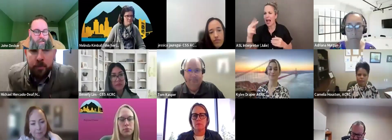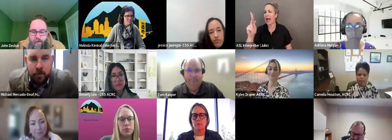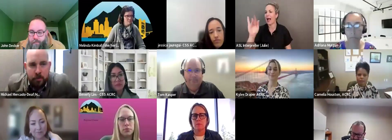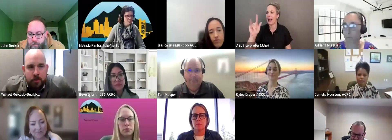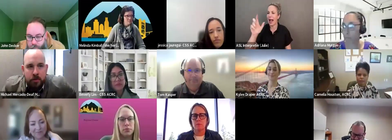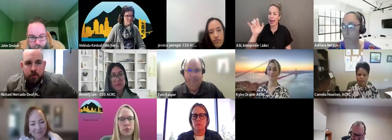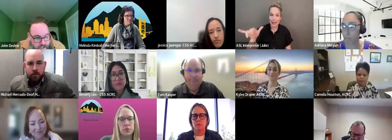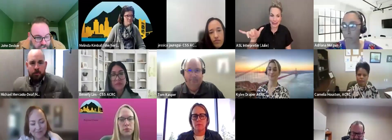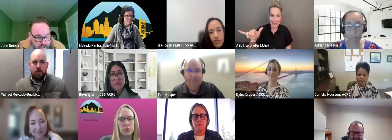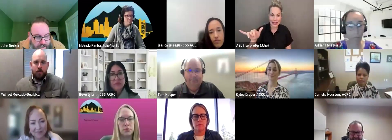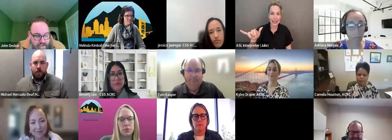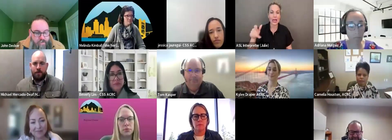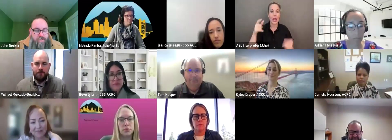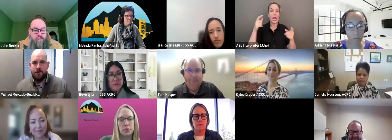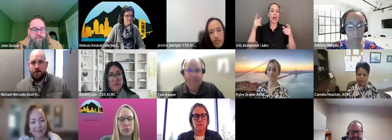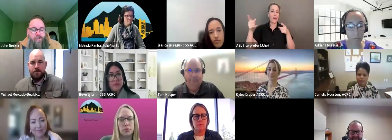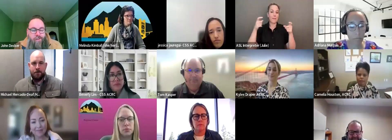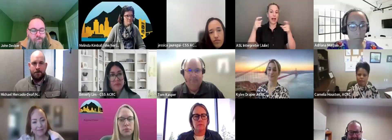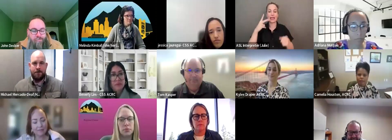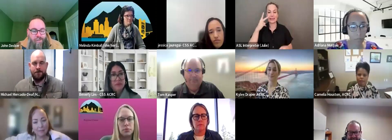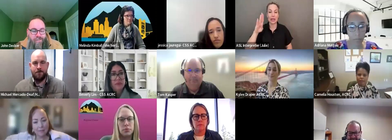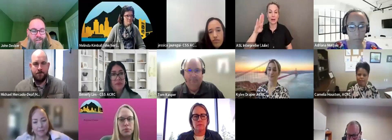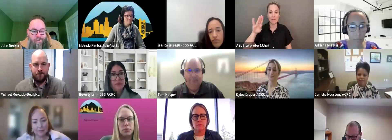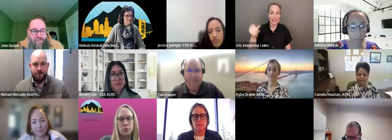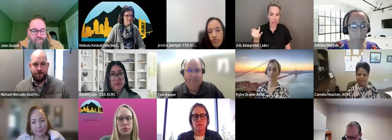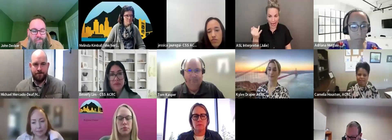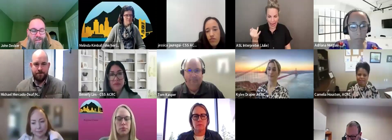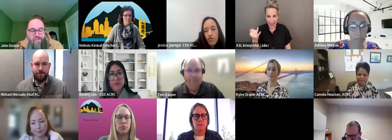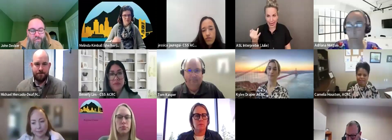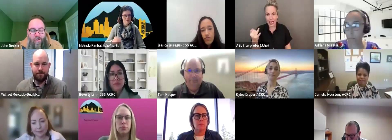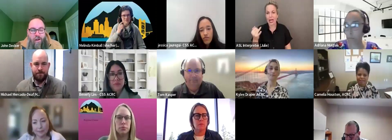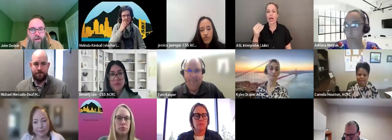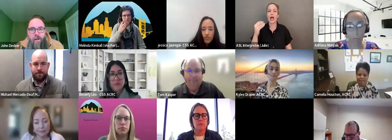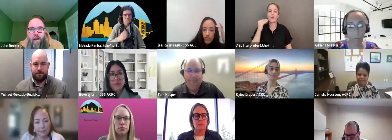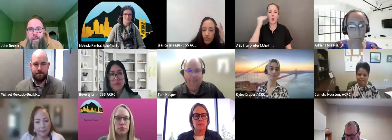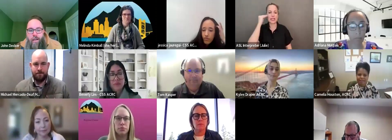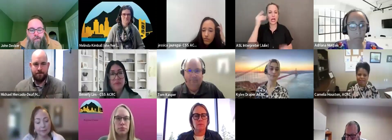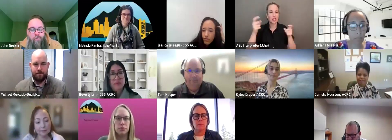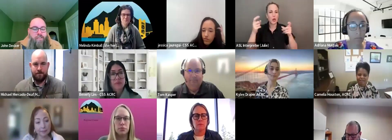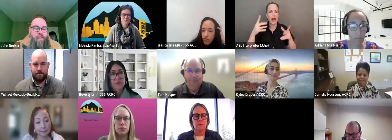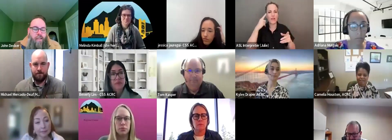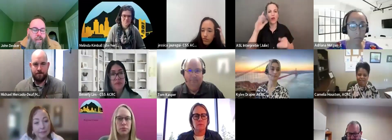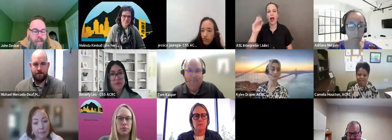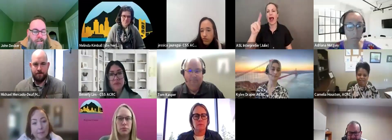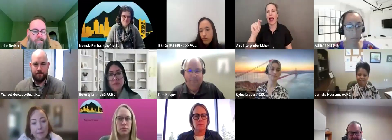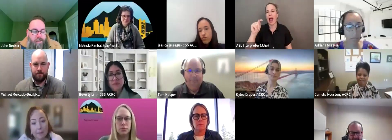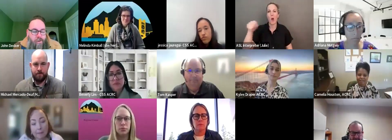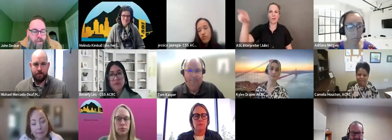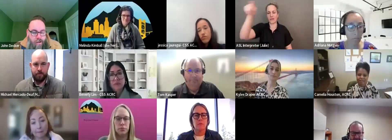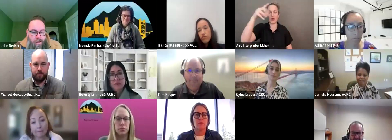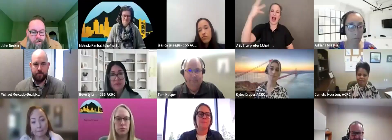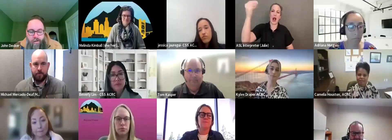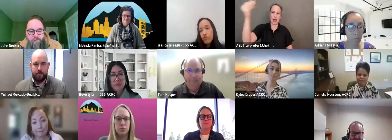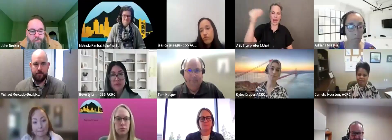morning, Kylie. From our management, I see BJ this morning. Good morning, BJ, residential manager for our outlying homes. And I